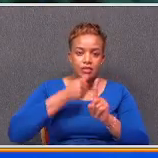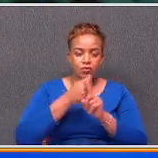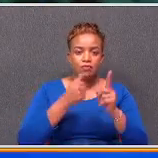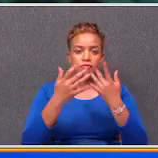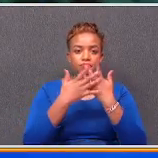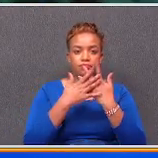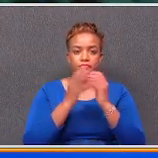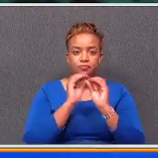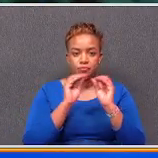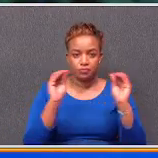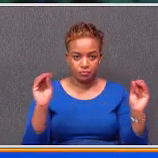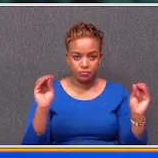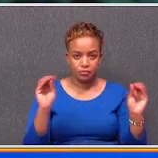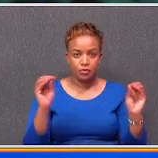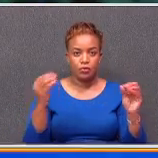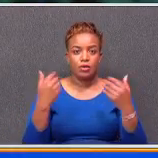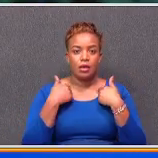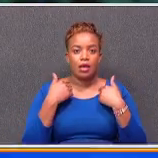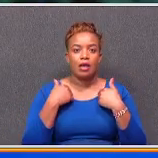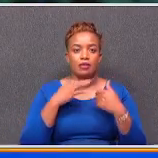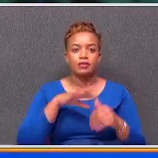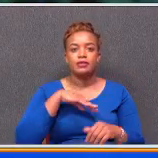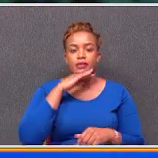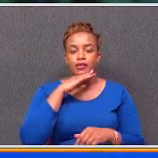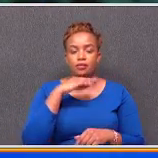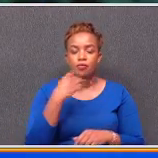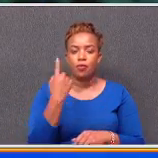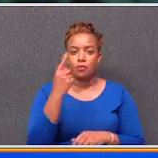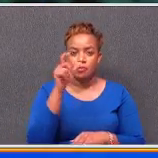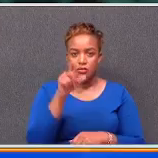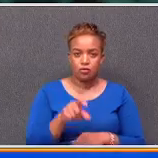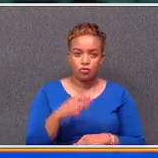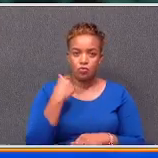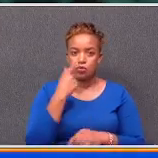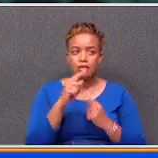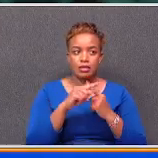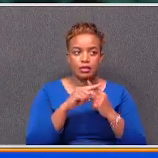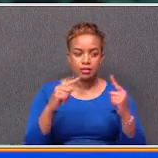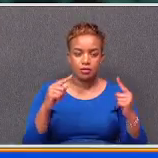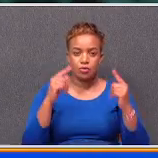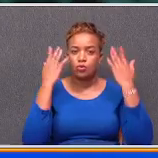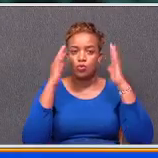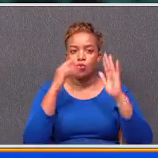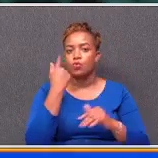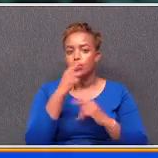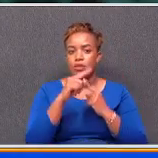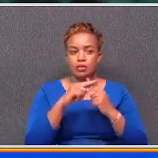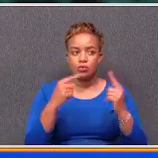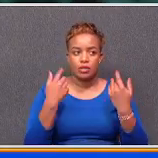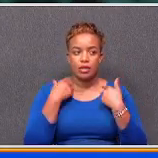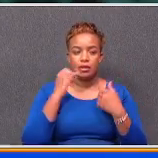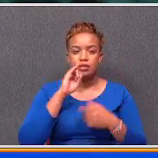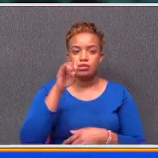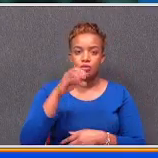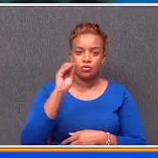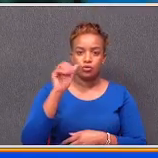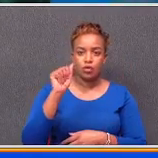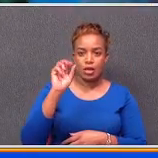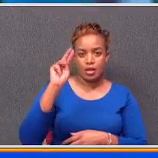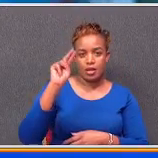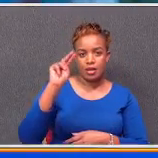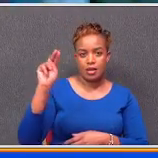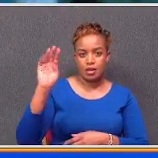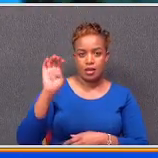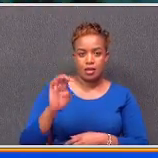one person who was killed by, we don't know who killed him. There's a lady called Joanna Strachbury, who was an activist on